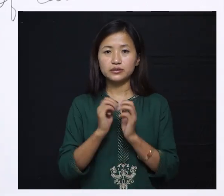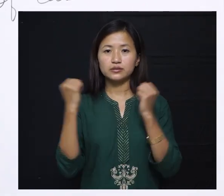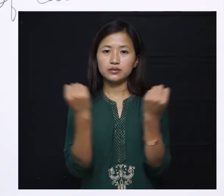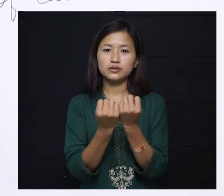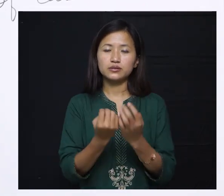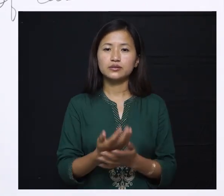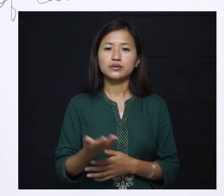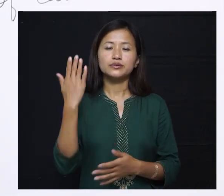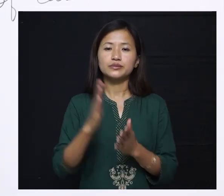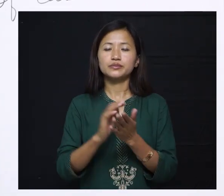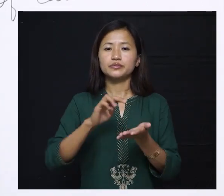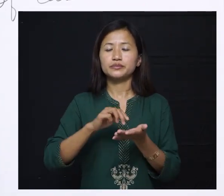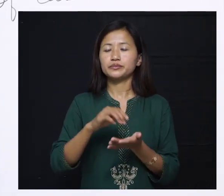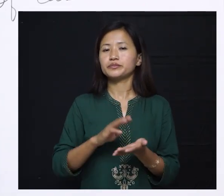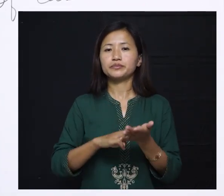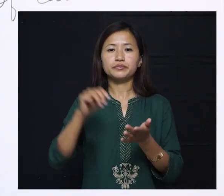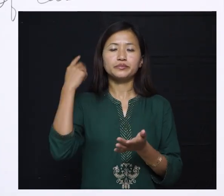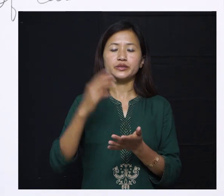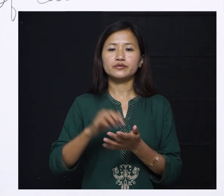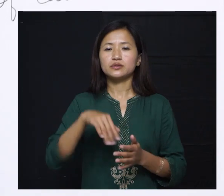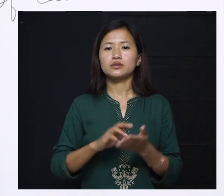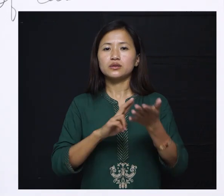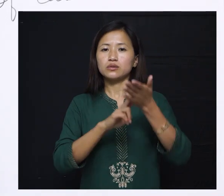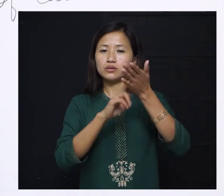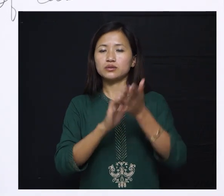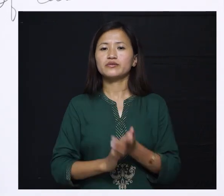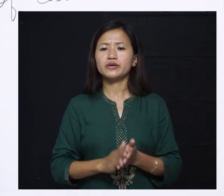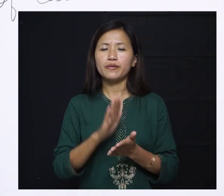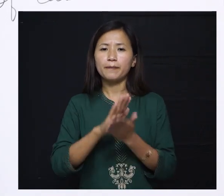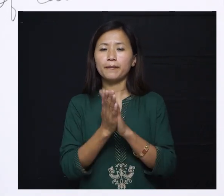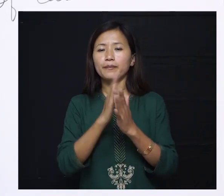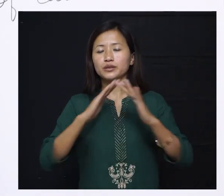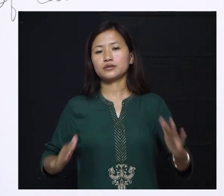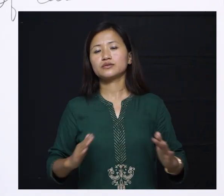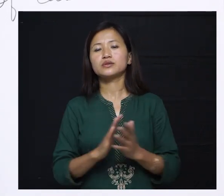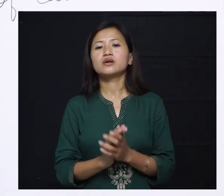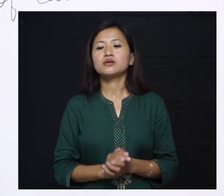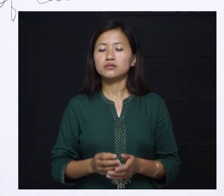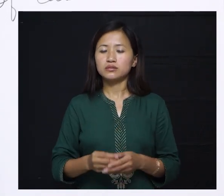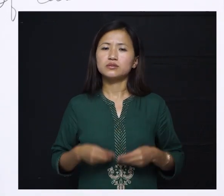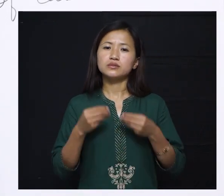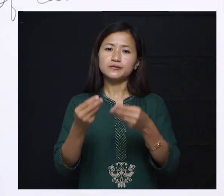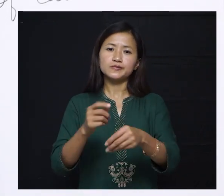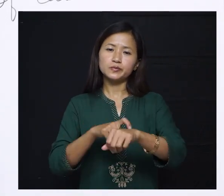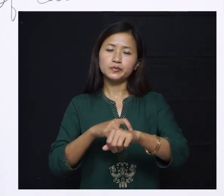the medieval times in northern India was very peaceful, because most of the time they spend